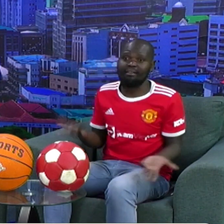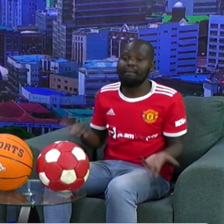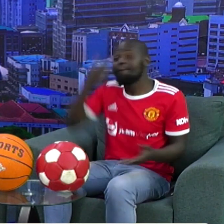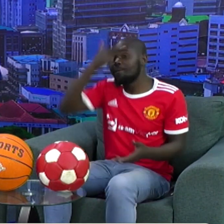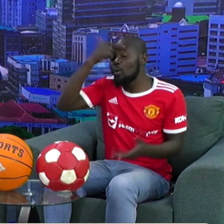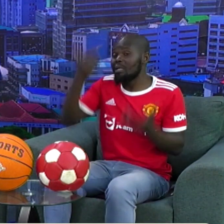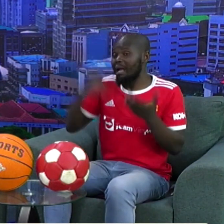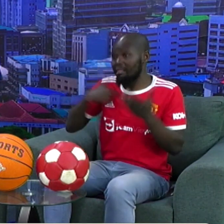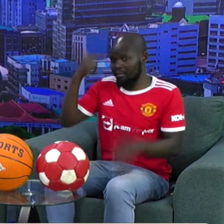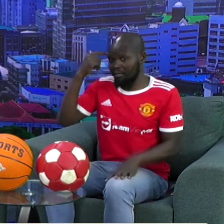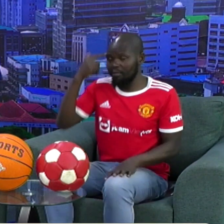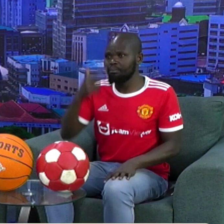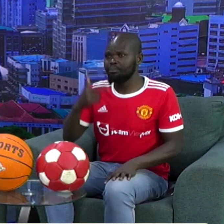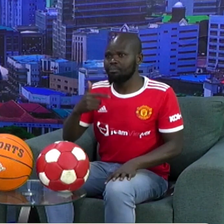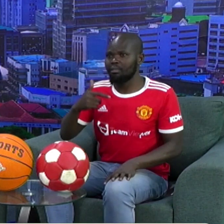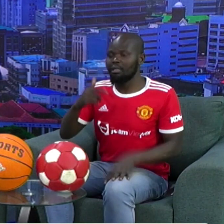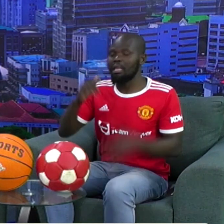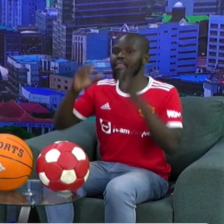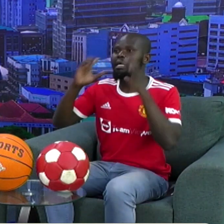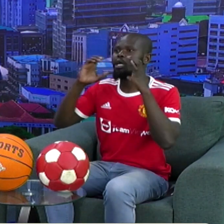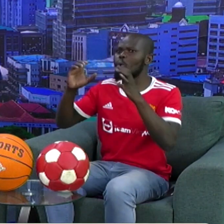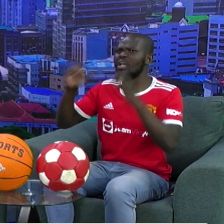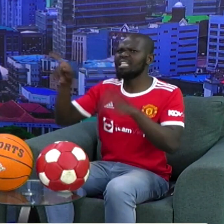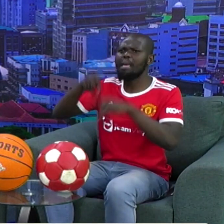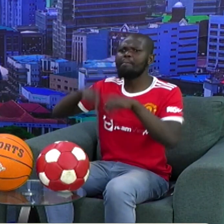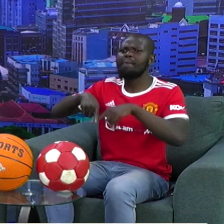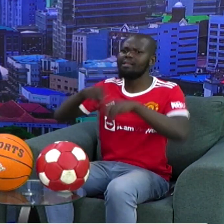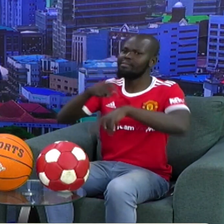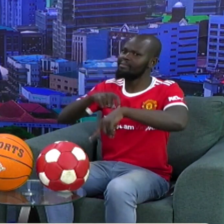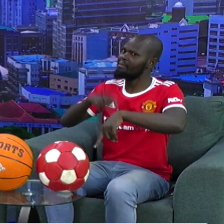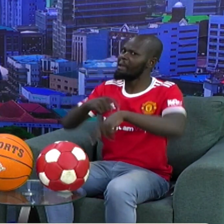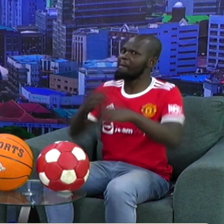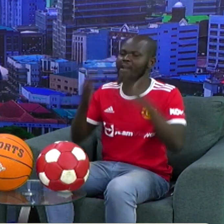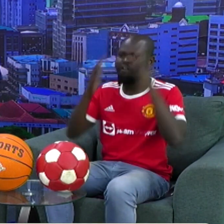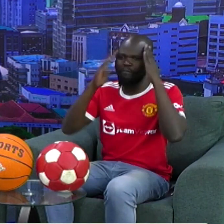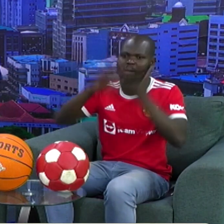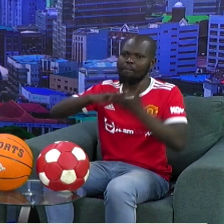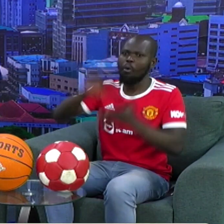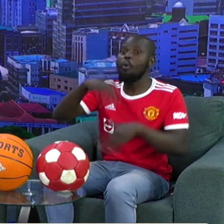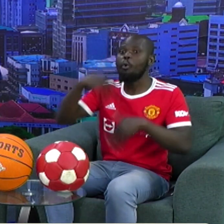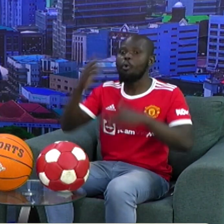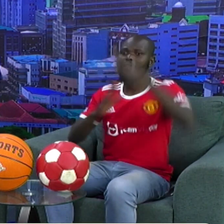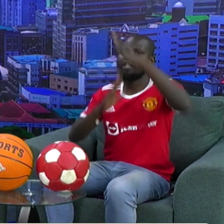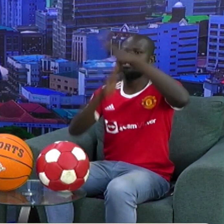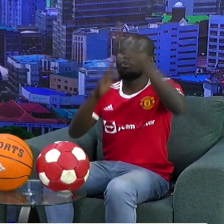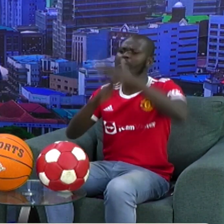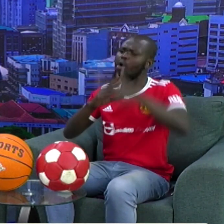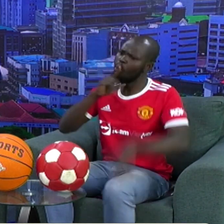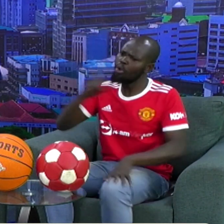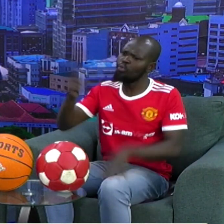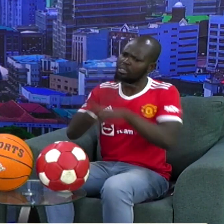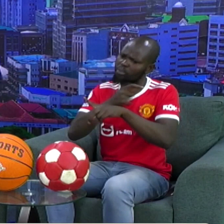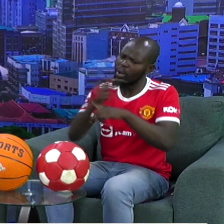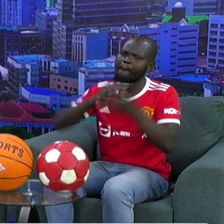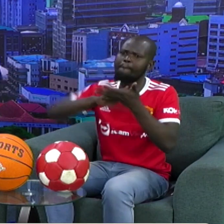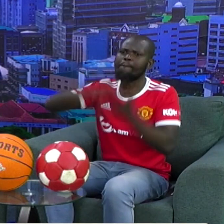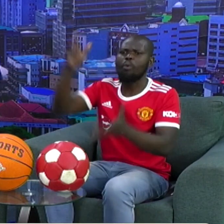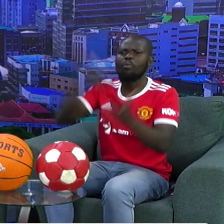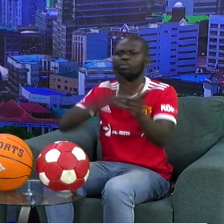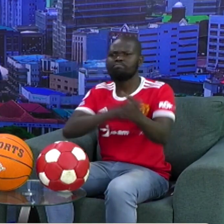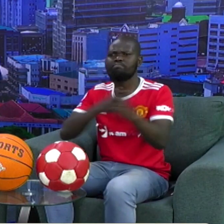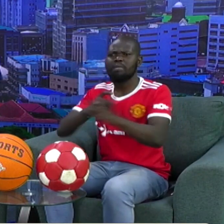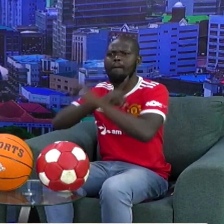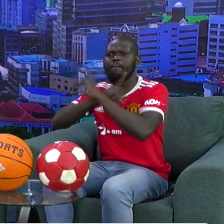So I believe the coach, it will depend this time with the coach.